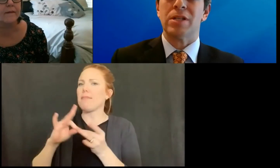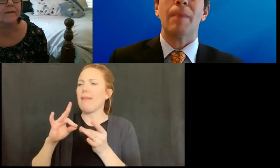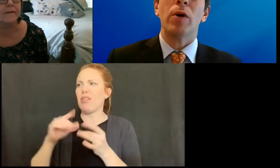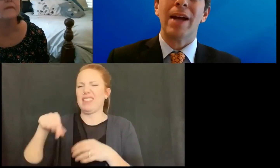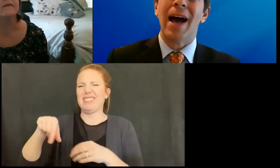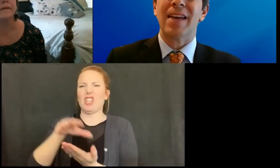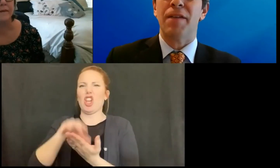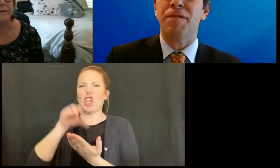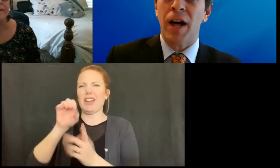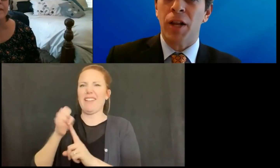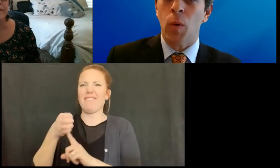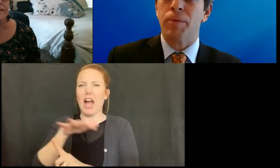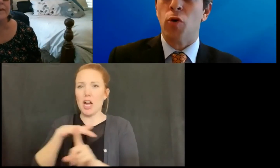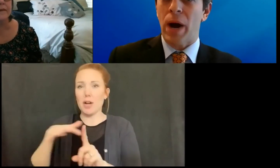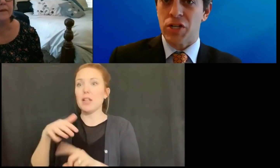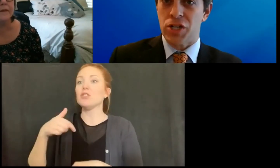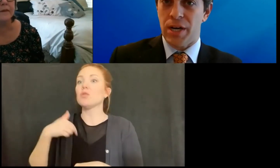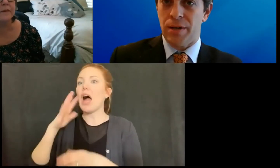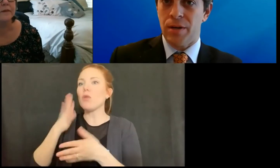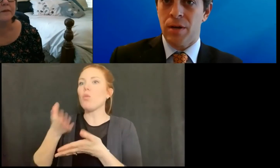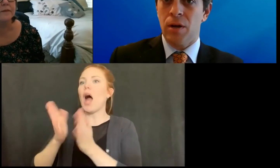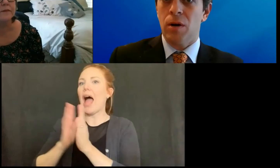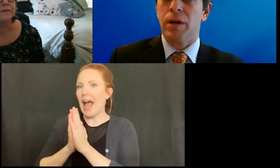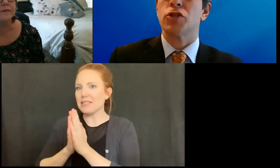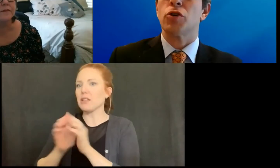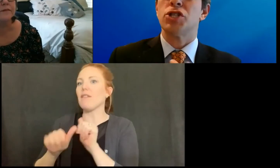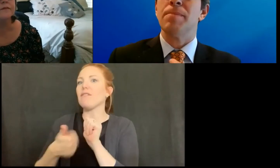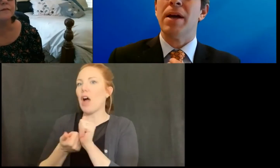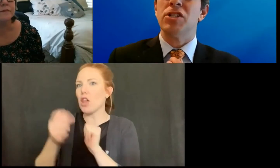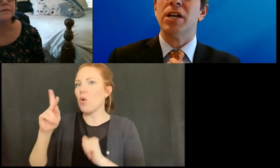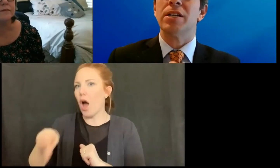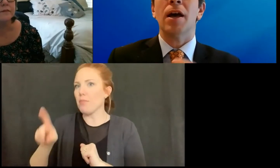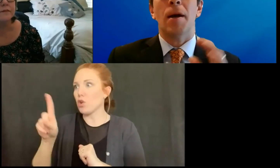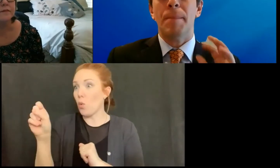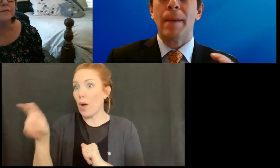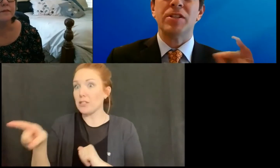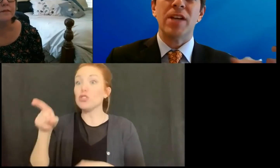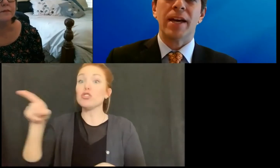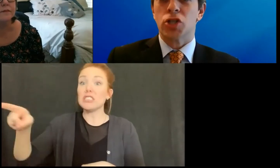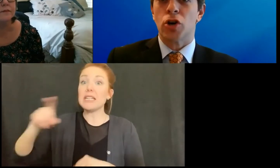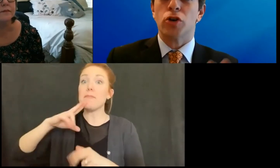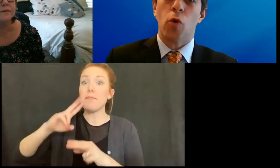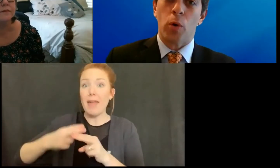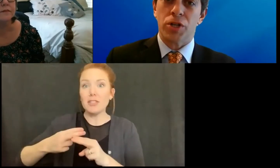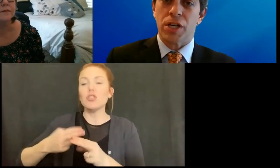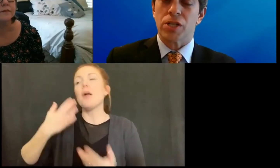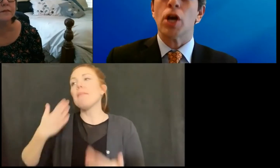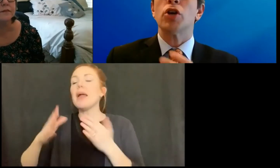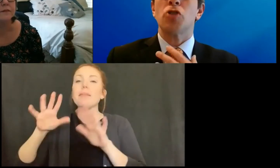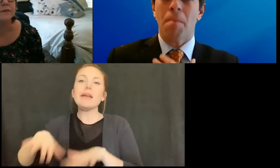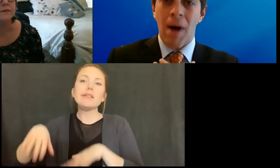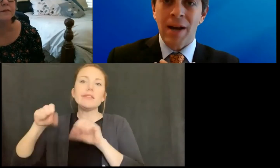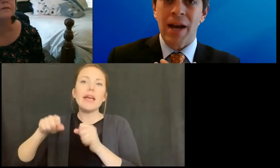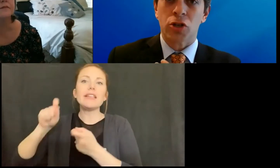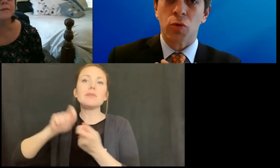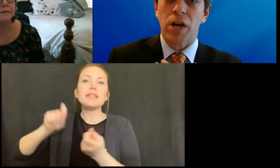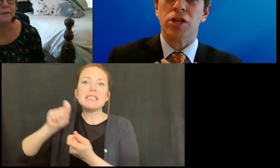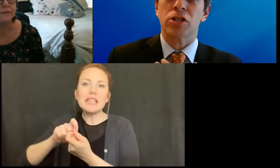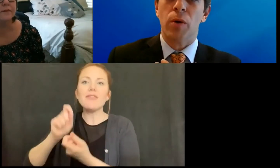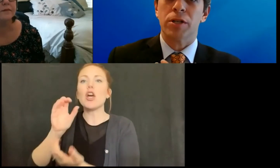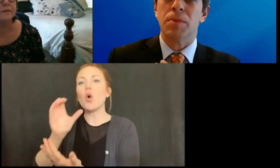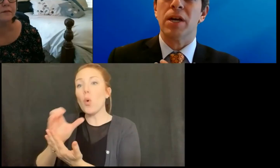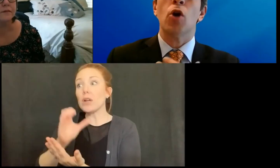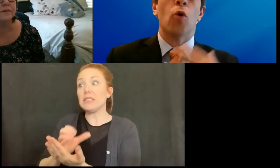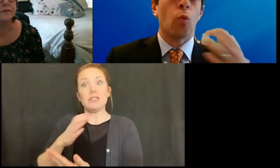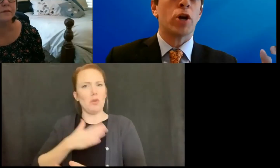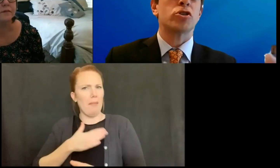for students, I'm going to ask a follow-up question. Okay, so she mentioned maybe taking certain courses. So my next question